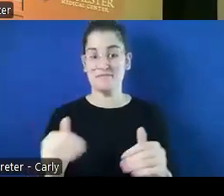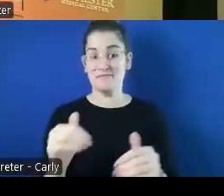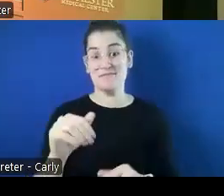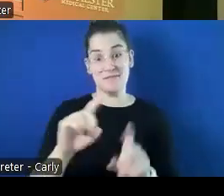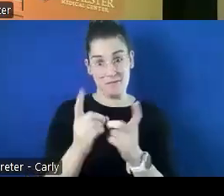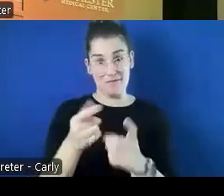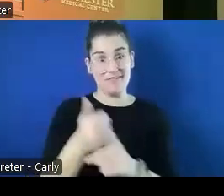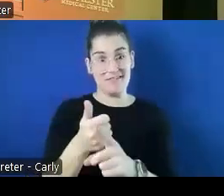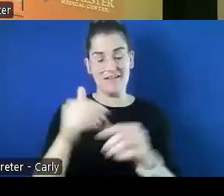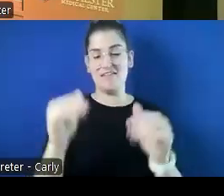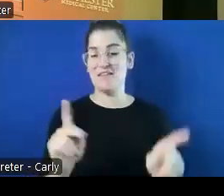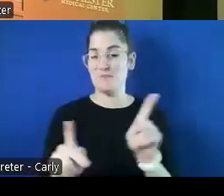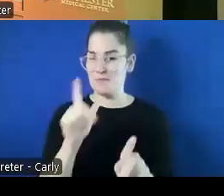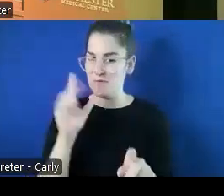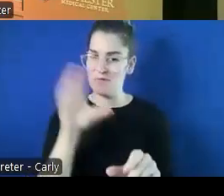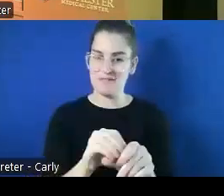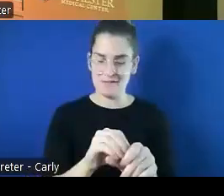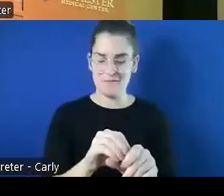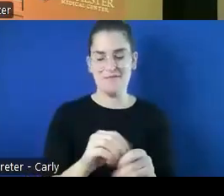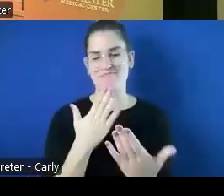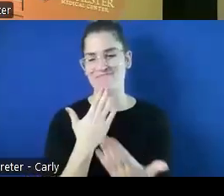participated. Thank you very much.